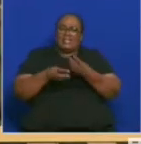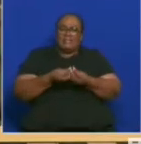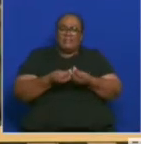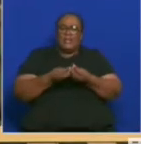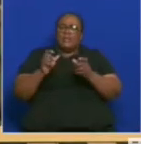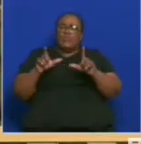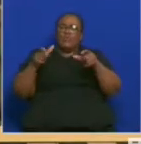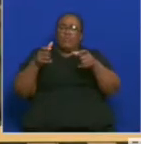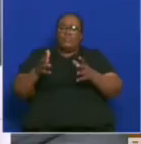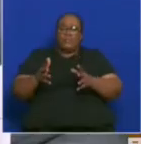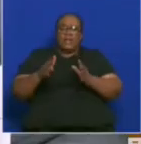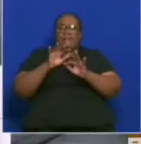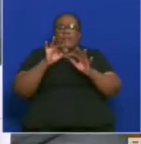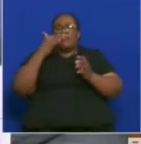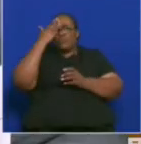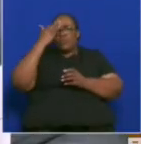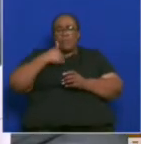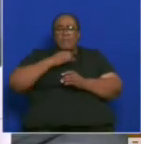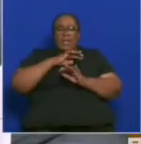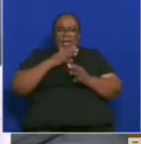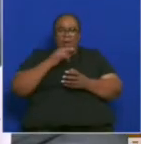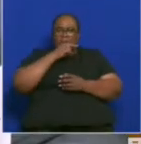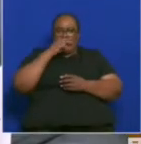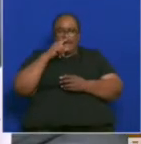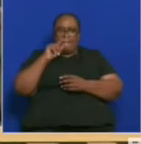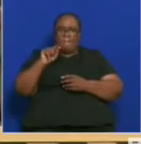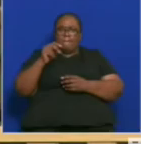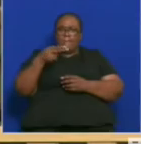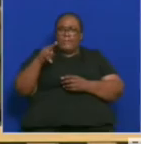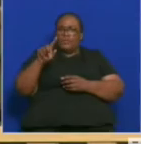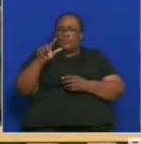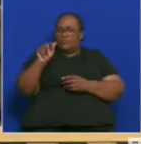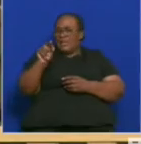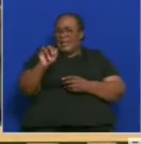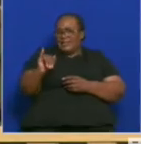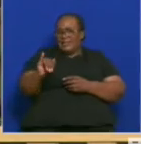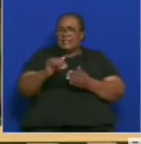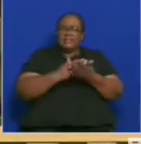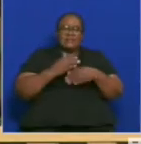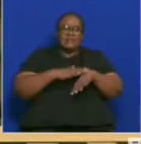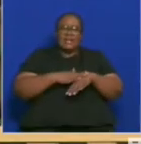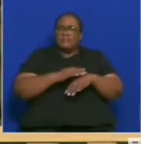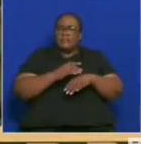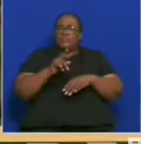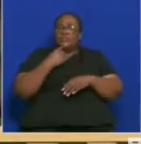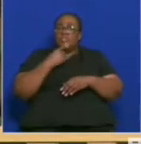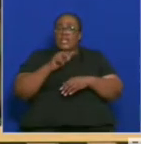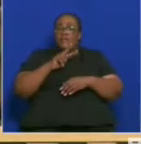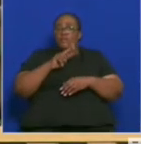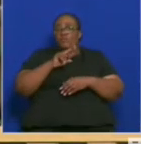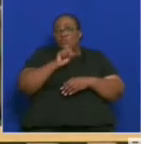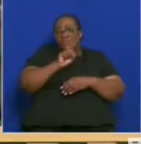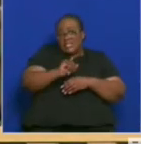Tulani. So you'll find people calling me Tulani. Sometimes you'll say Vosi and I won't respond to you because I'm known to this